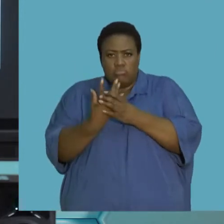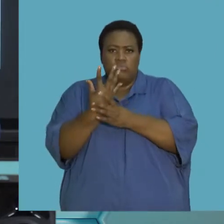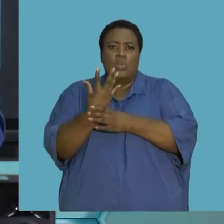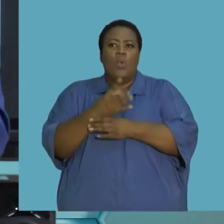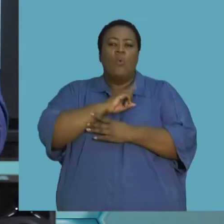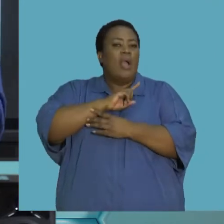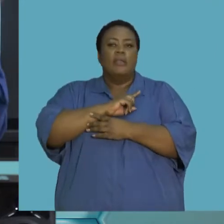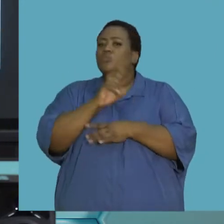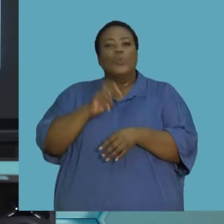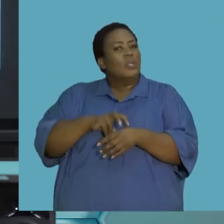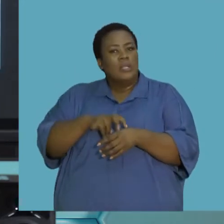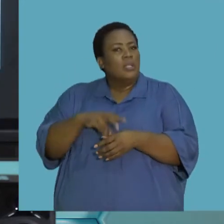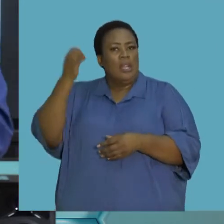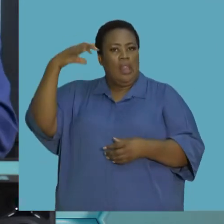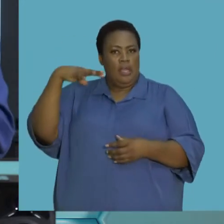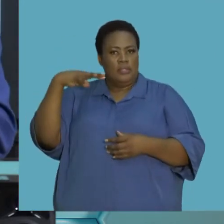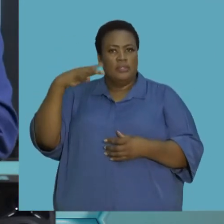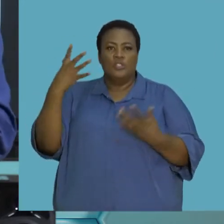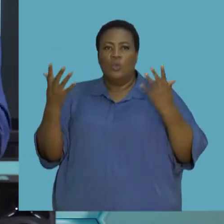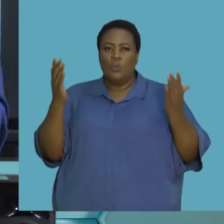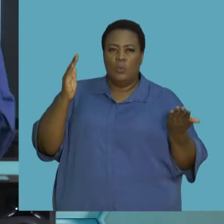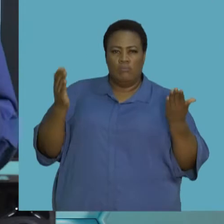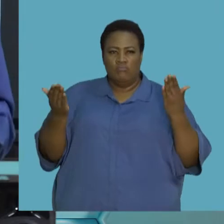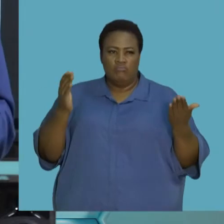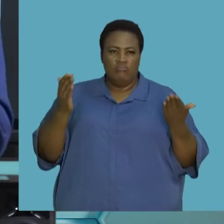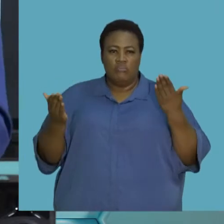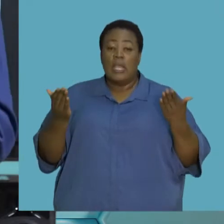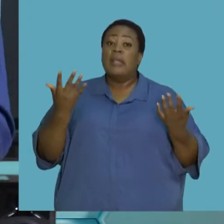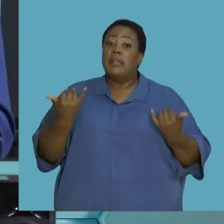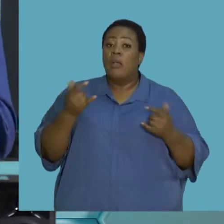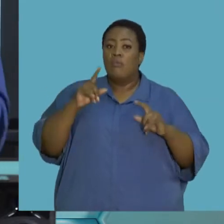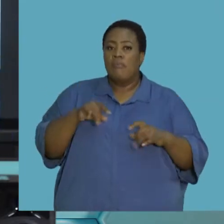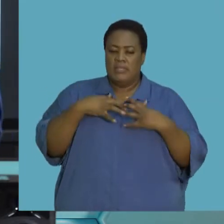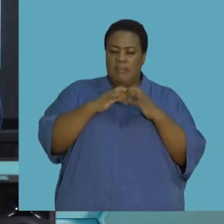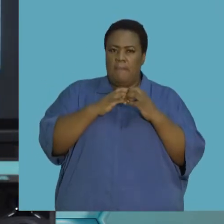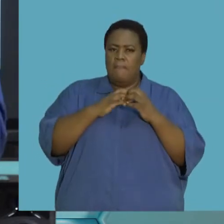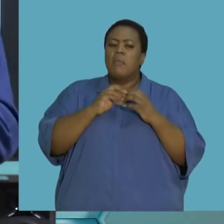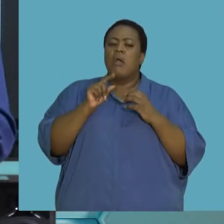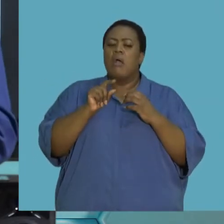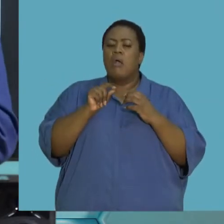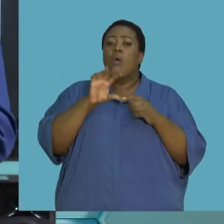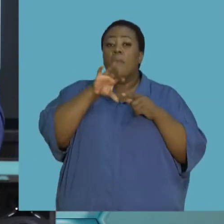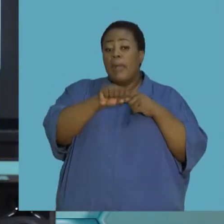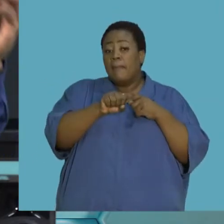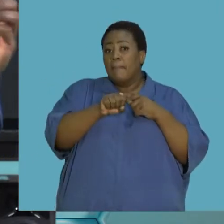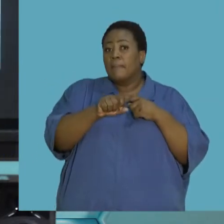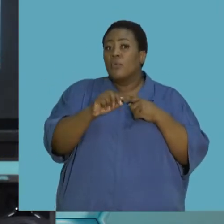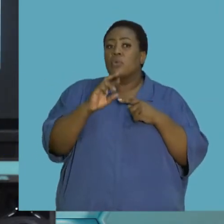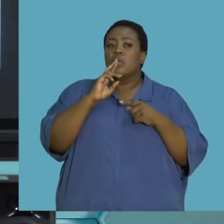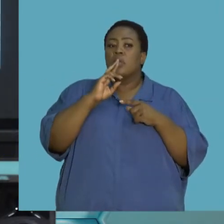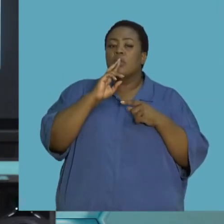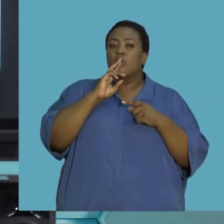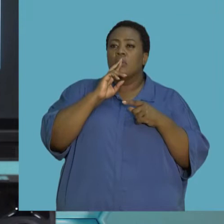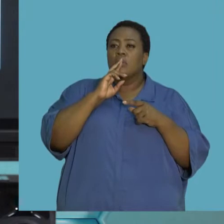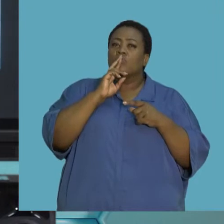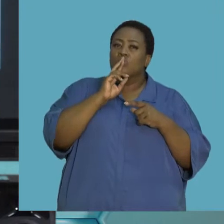upwards because they don't require light. So we've got to now establish the reasons behind that. So now we've